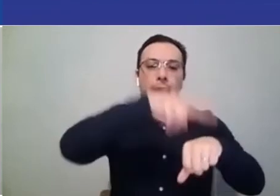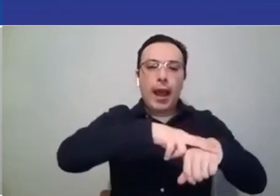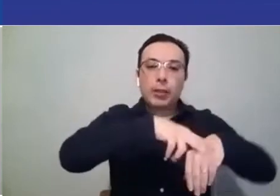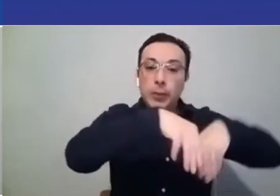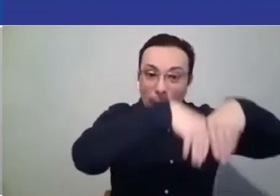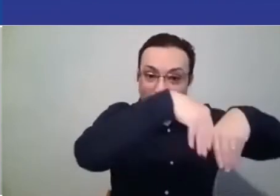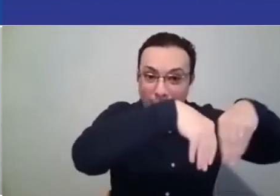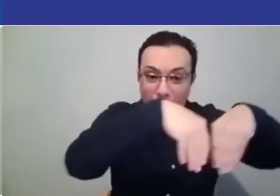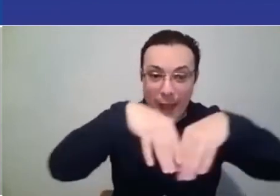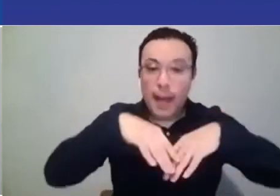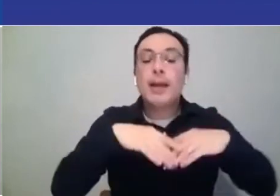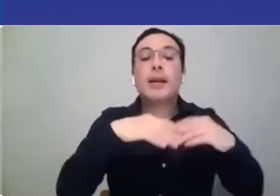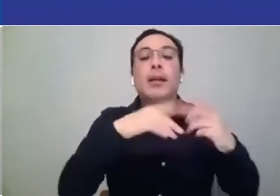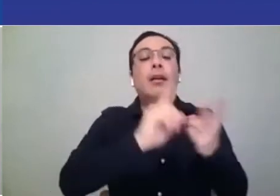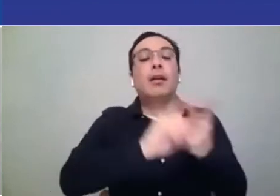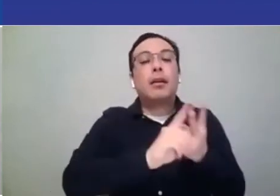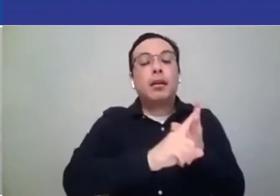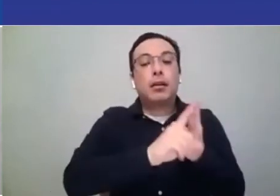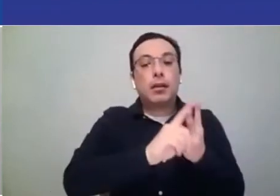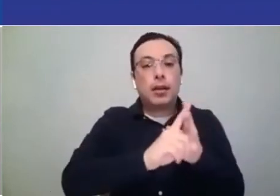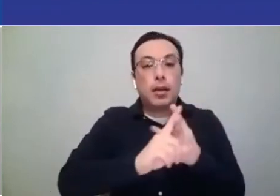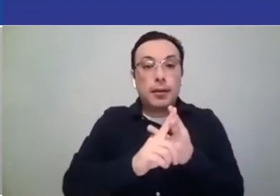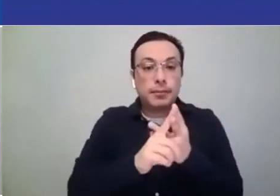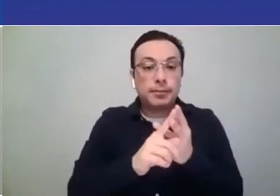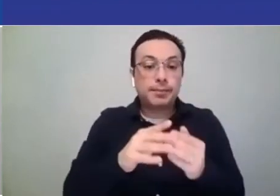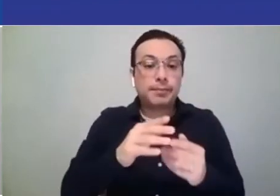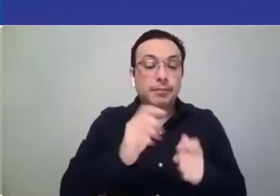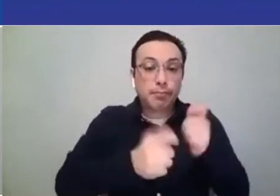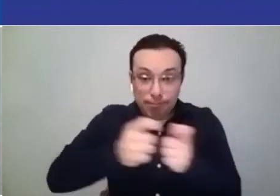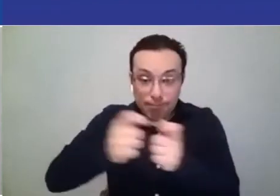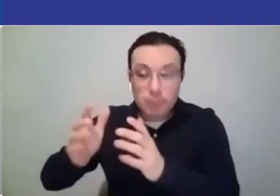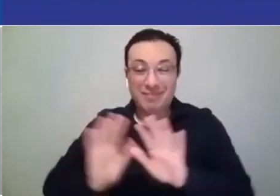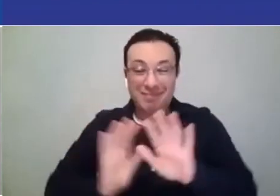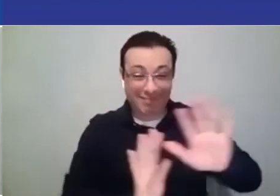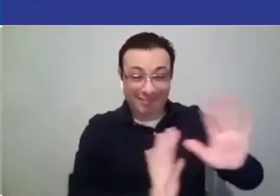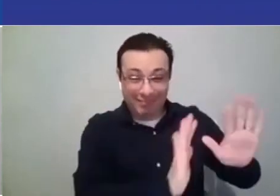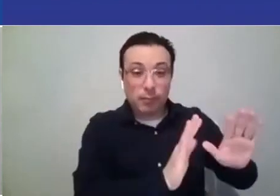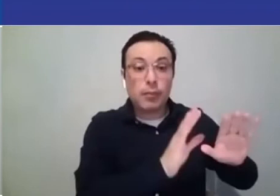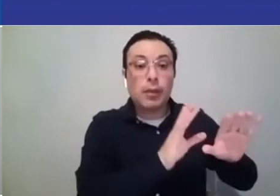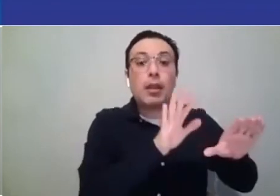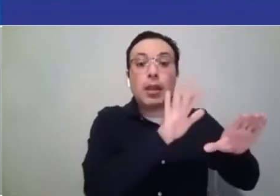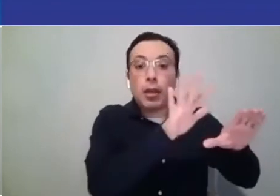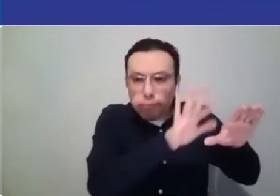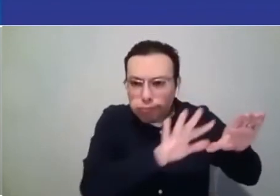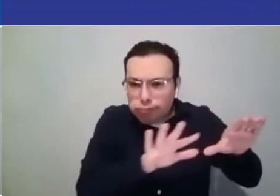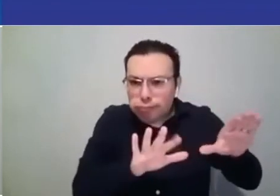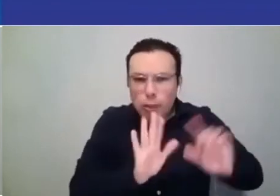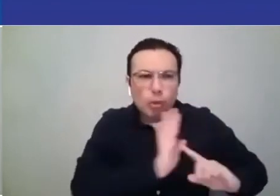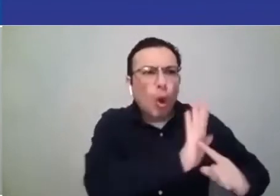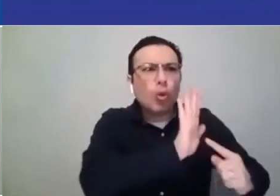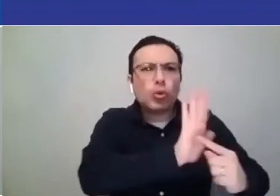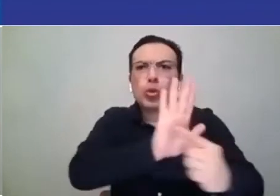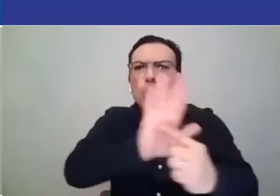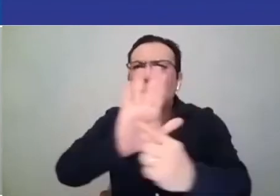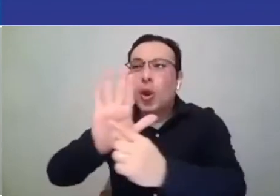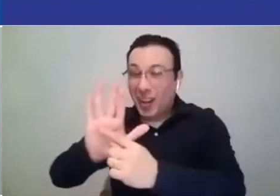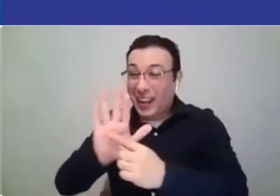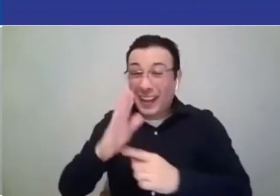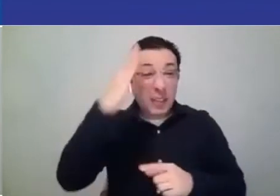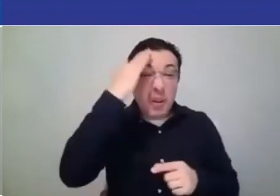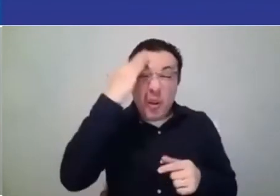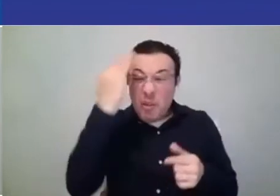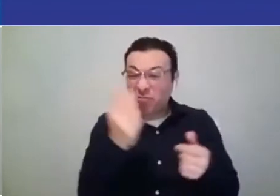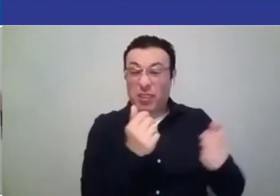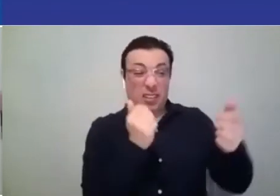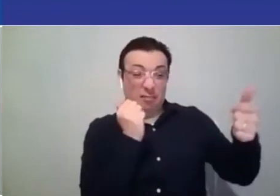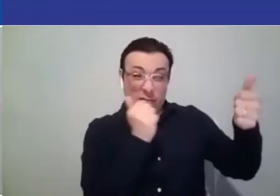national percussion companies with regional dances from all over the country that were then staged and toured around the world. And it was like, this is who